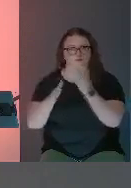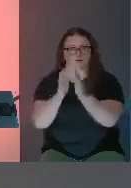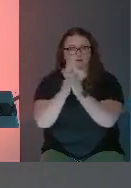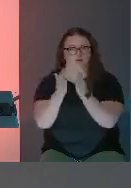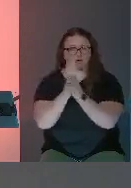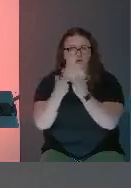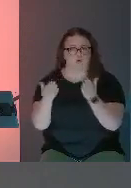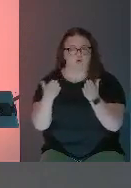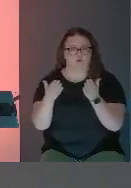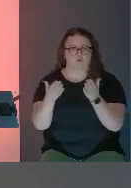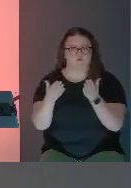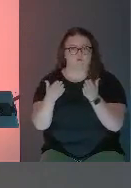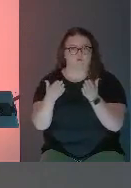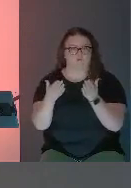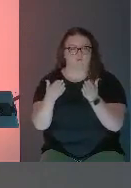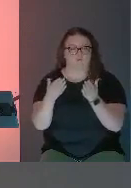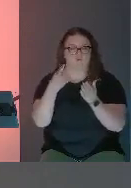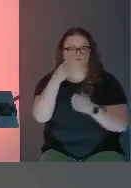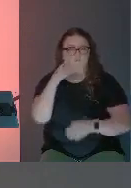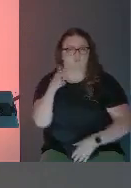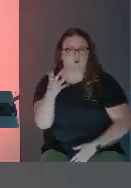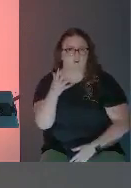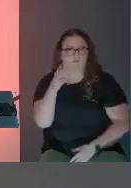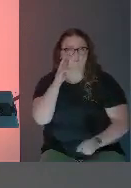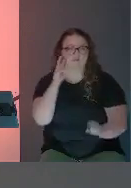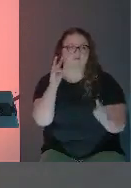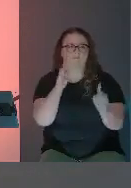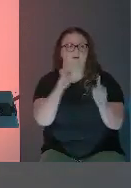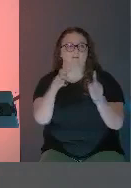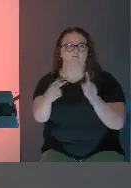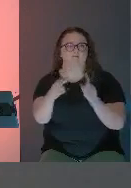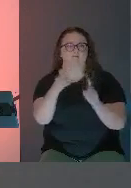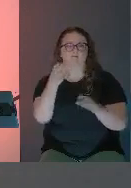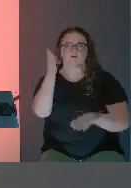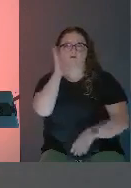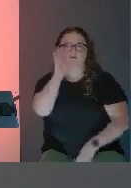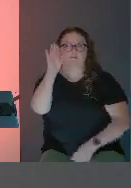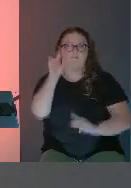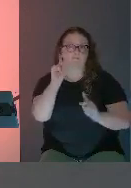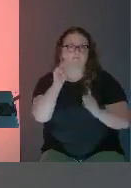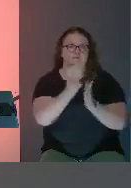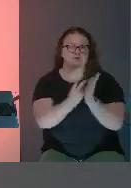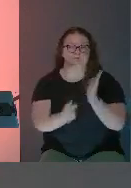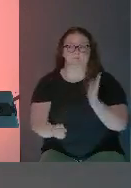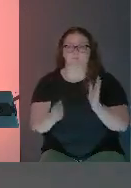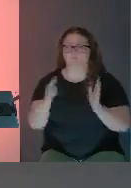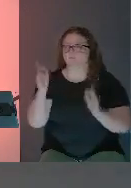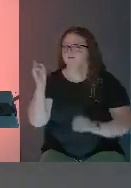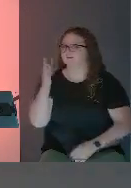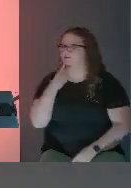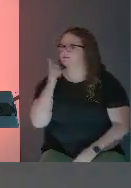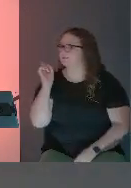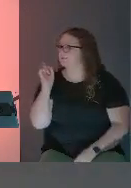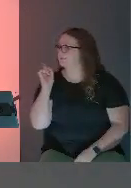perspective of the failure of God's people. And it reads like this. And in those